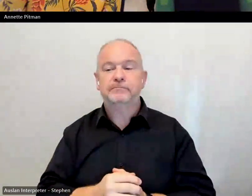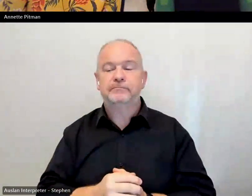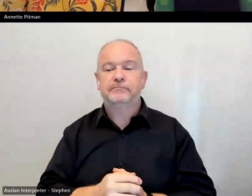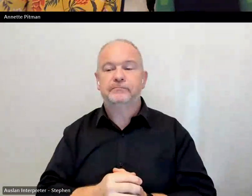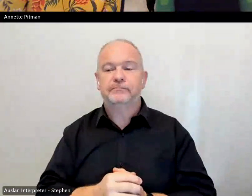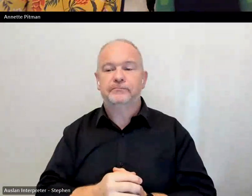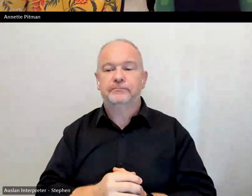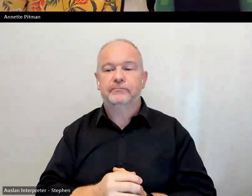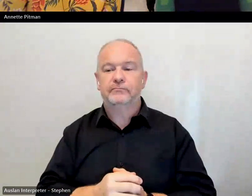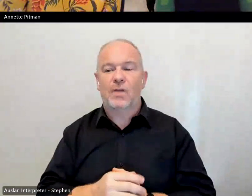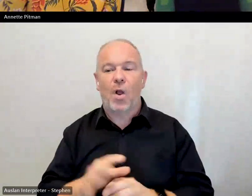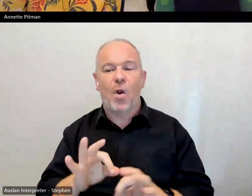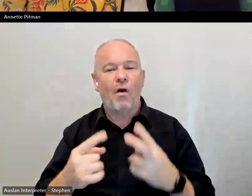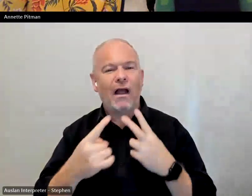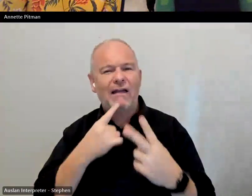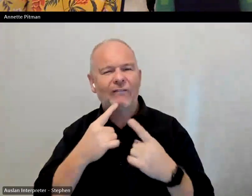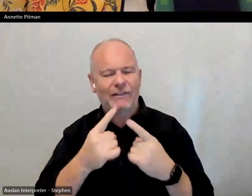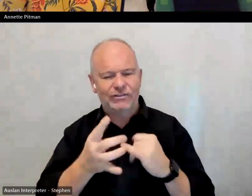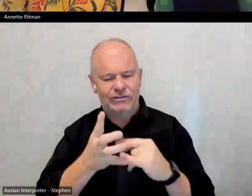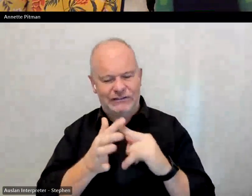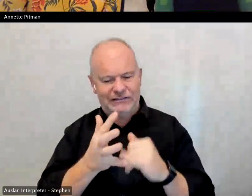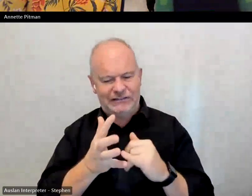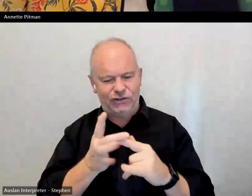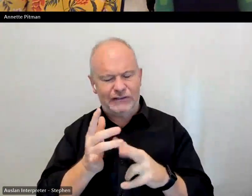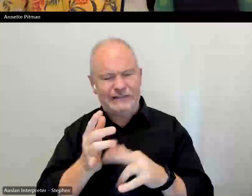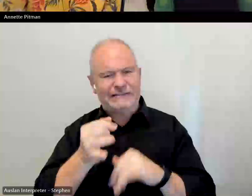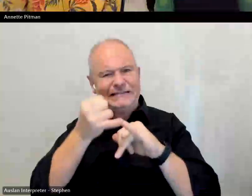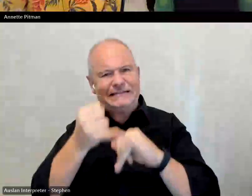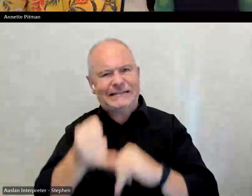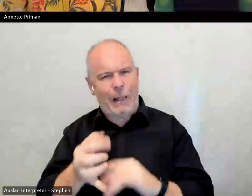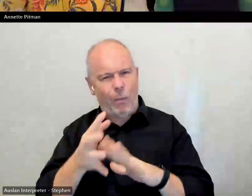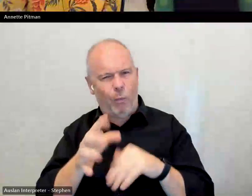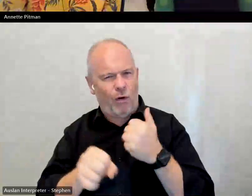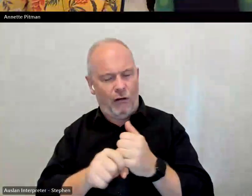There are no information sessions south of Wollongong.